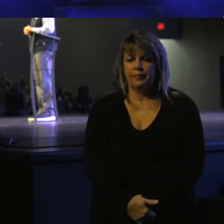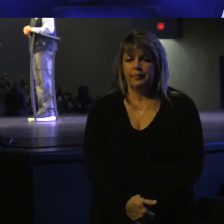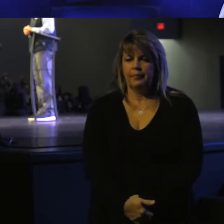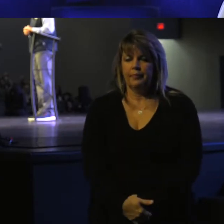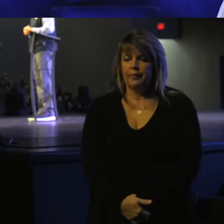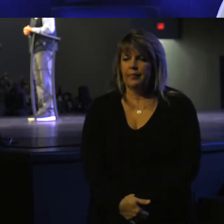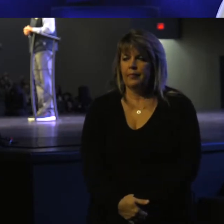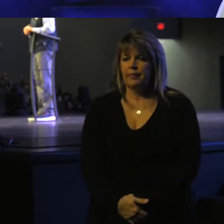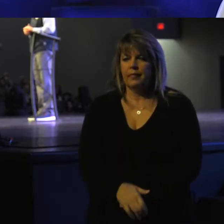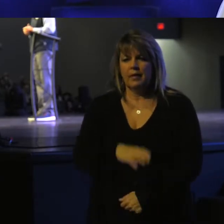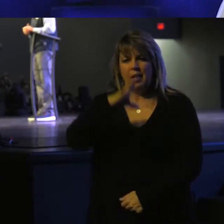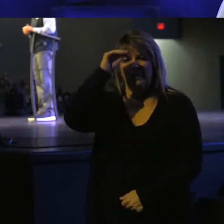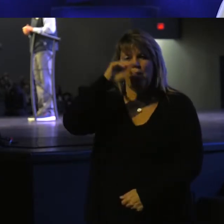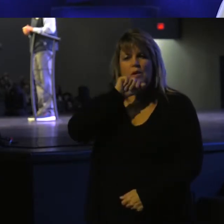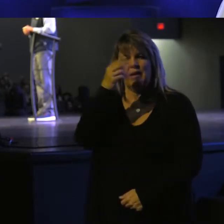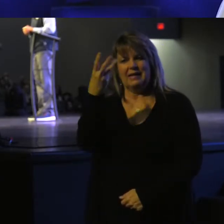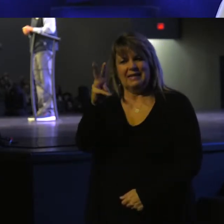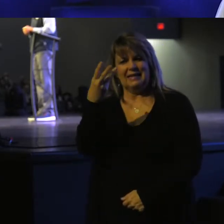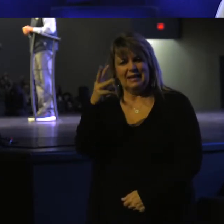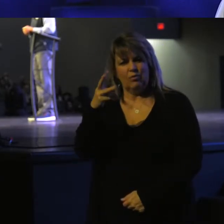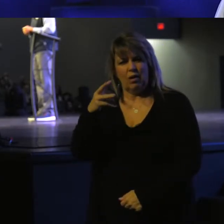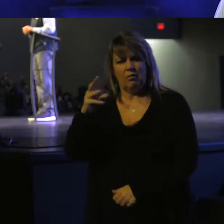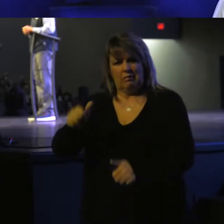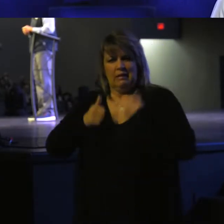There's a 16-year-old boy lives in that house,